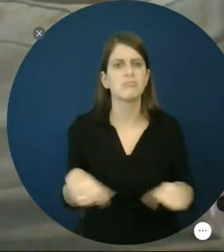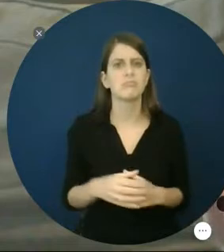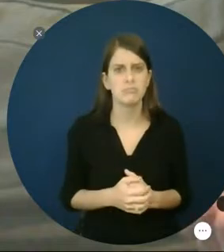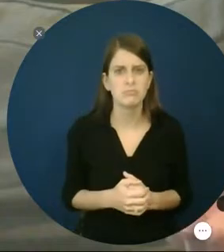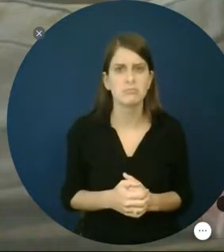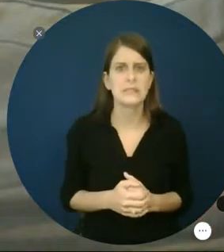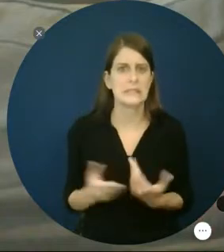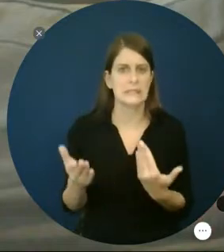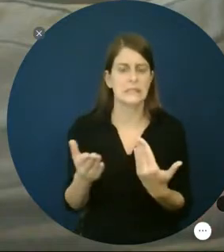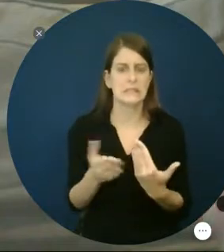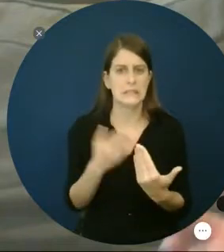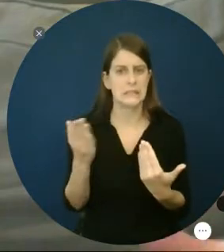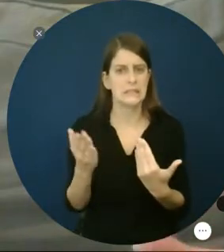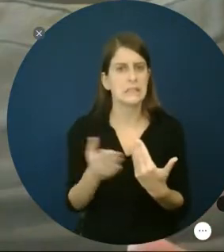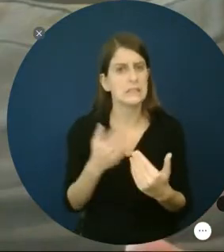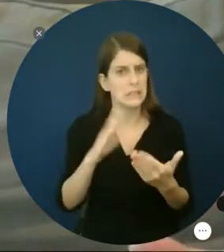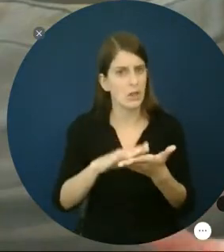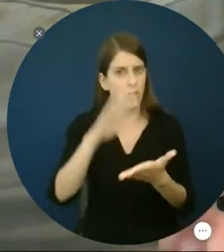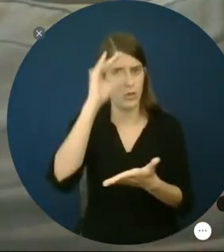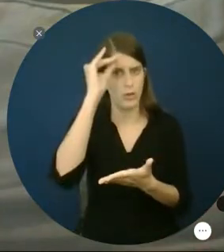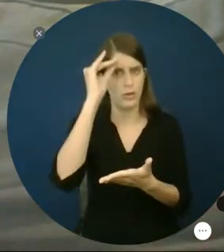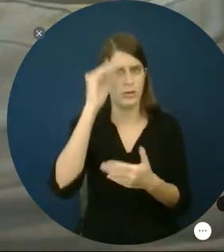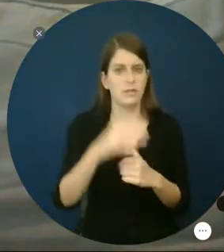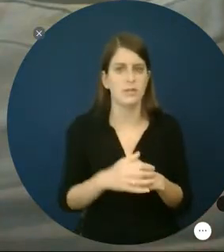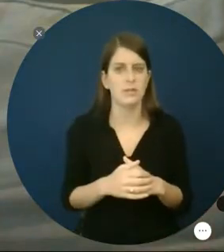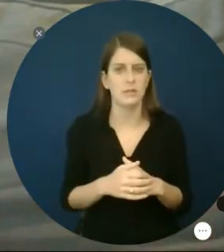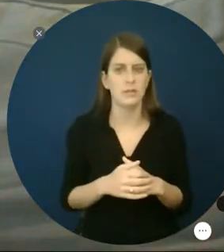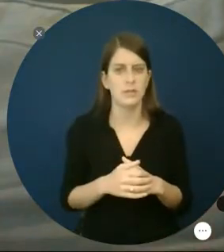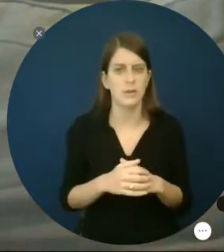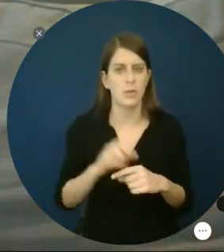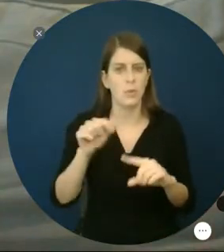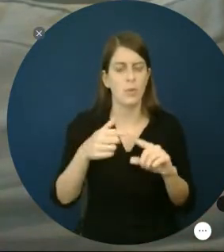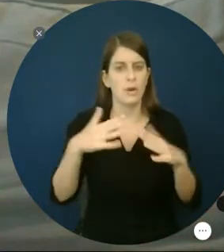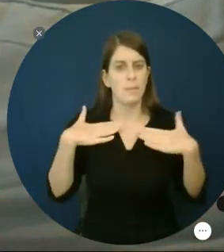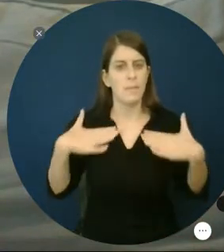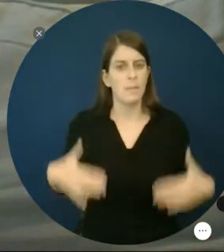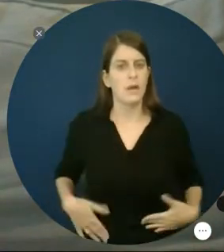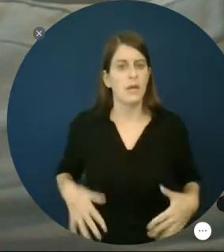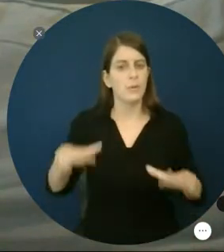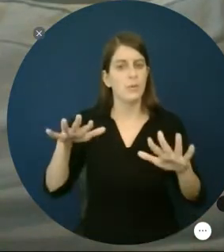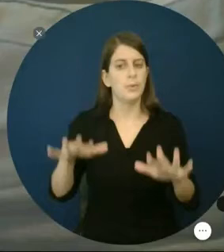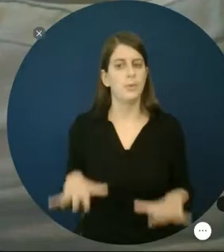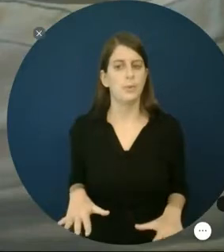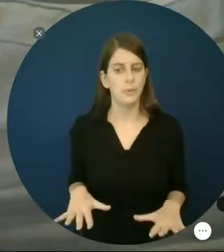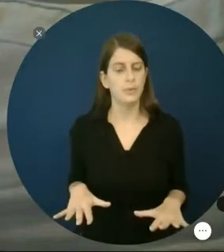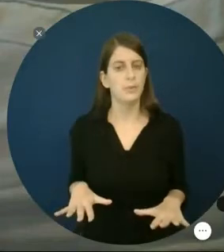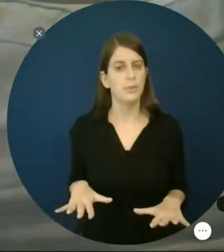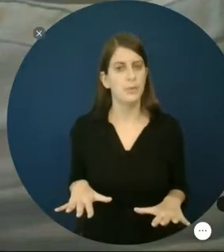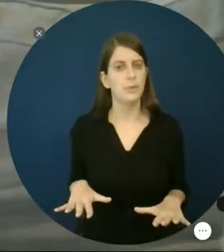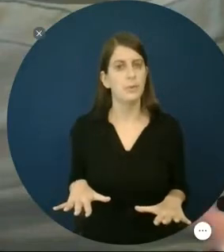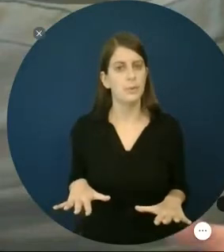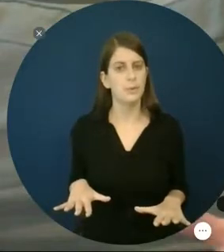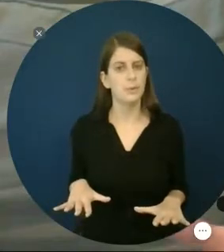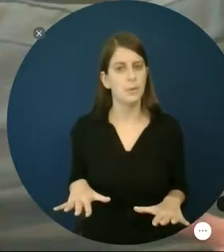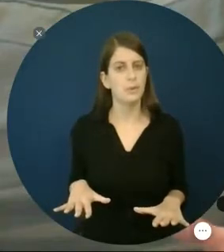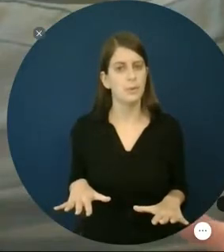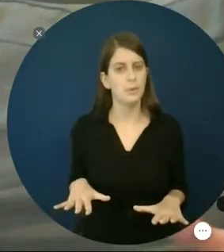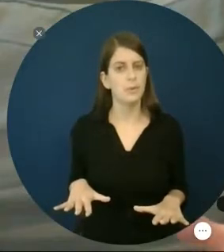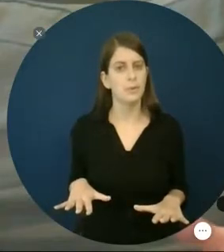easier for us to learn new things. Our bodies are quieter, and that's